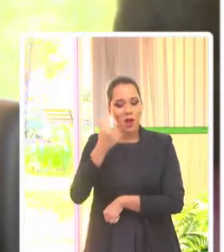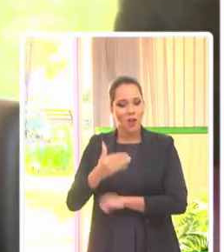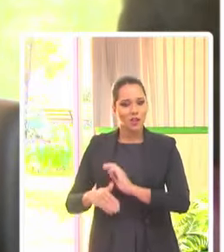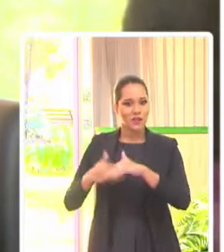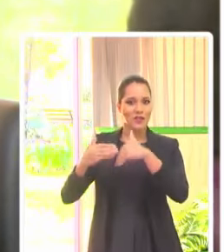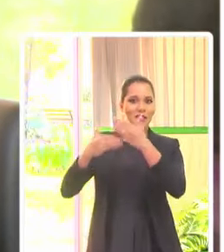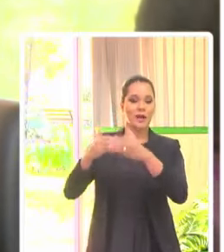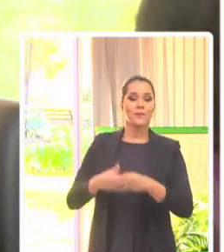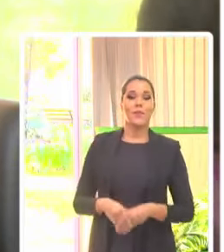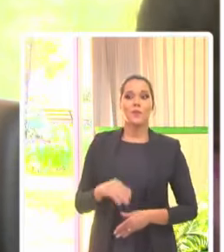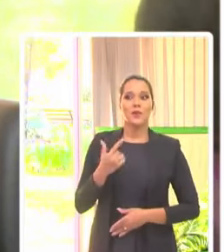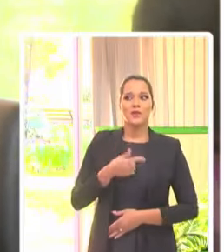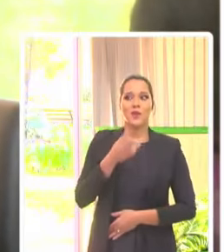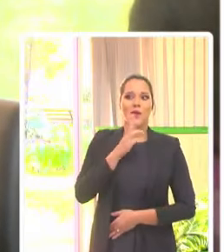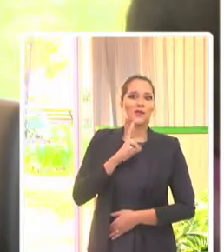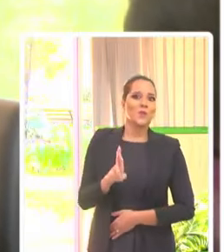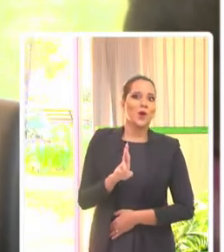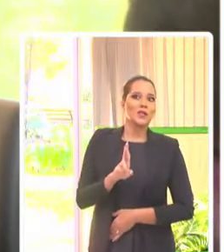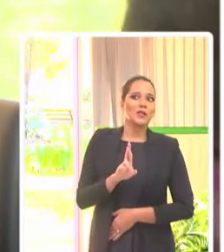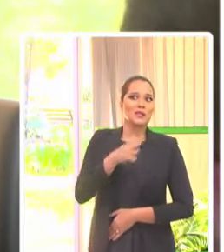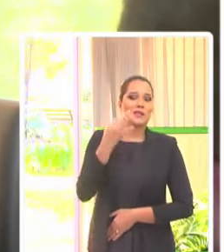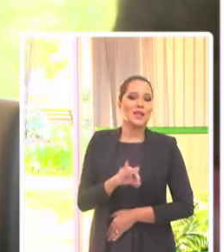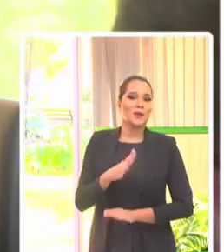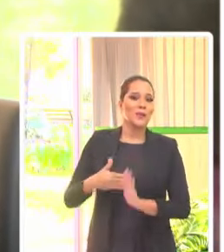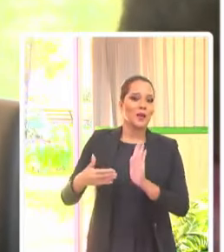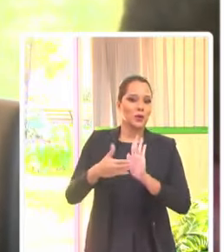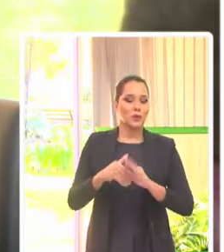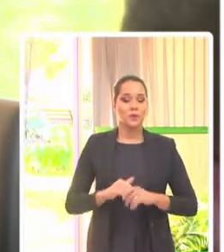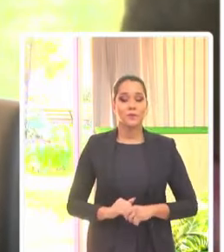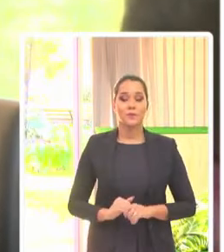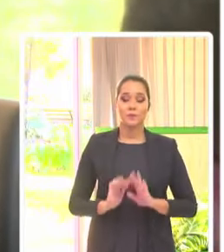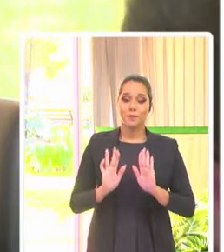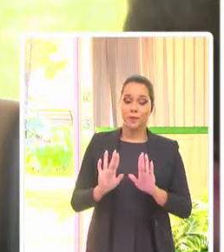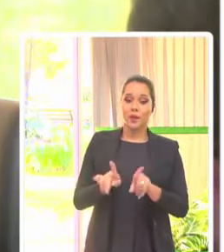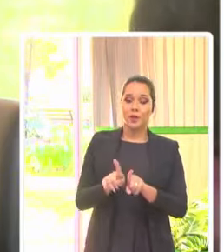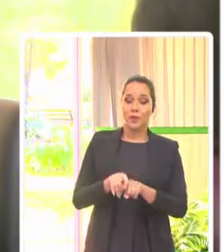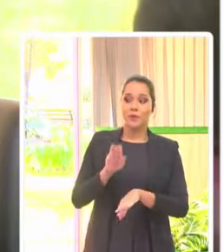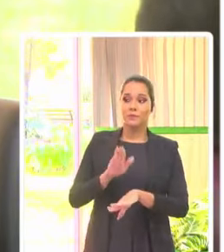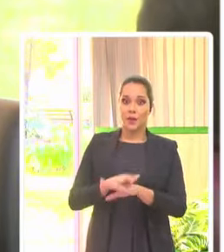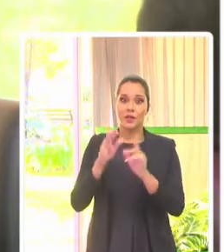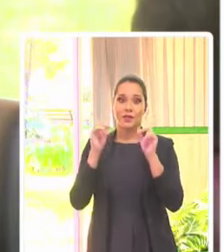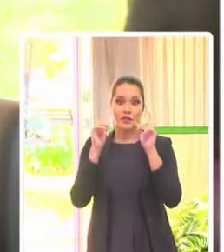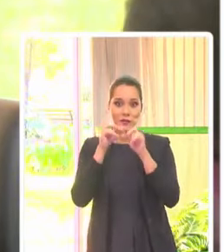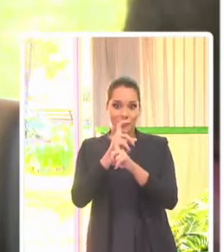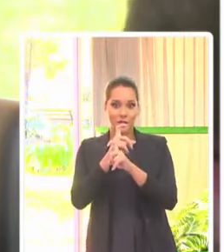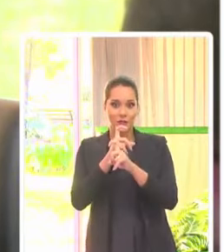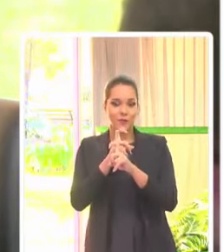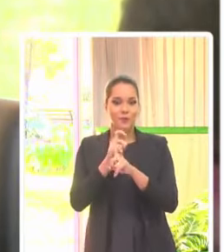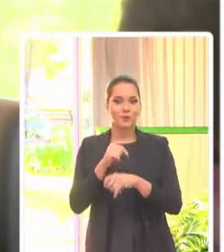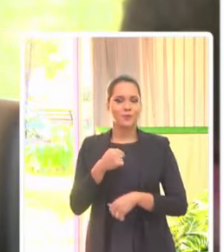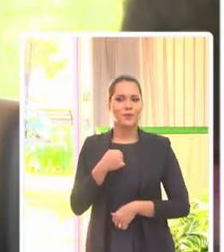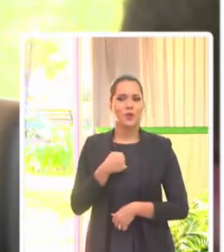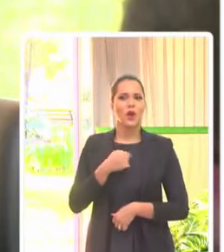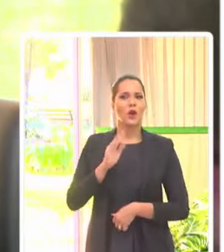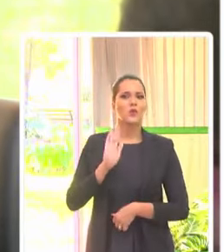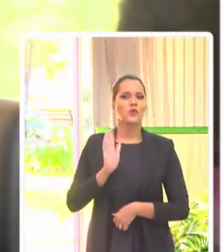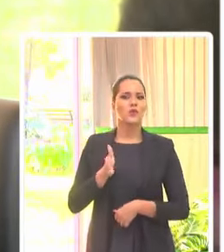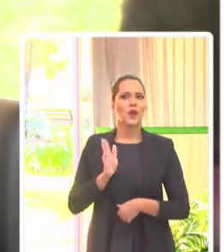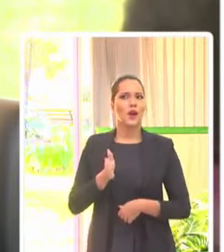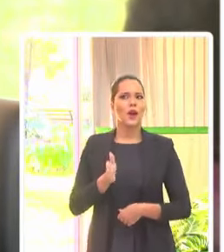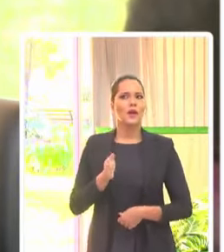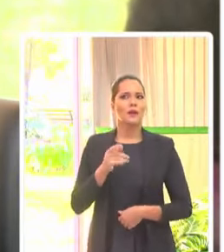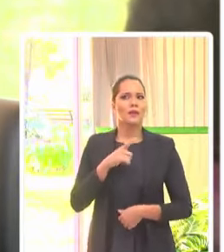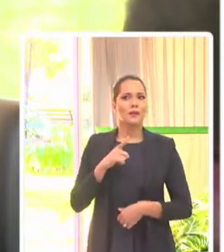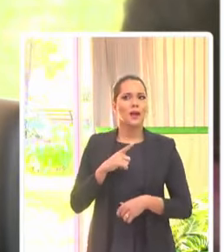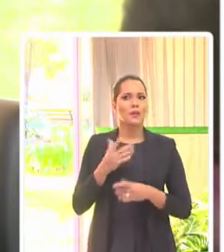I think it's very, on the delivery side, it's even more challenging, I feel. You know, some of the most interesting, I was at the Indian equivalent of this institution.